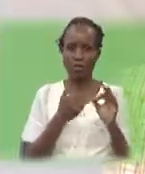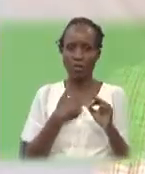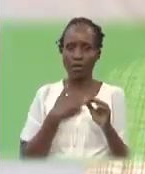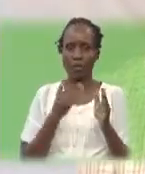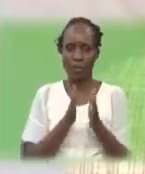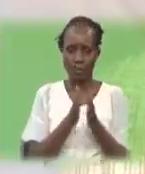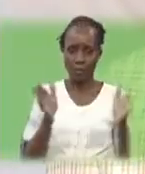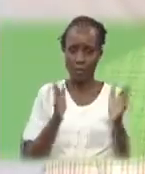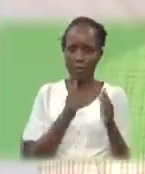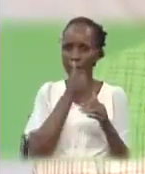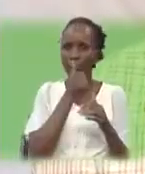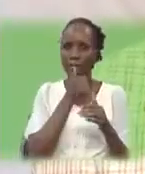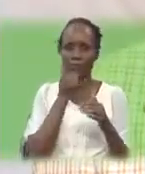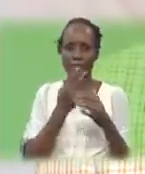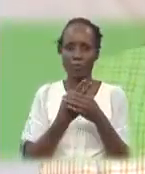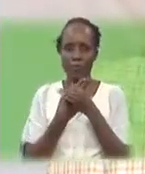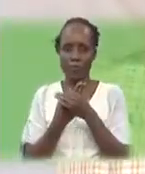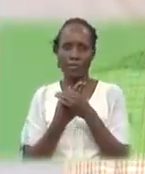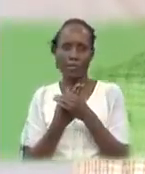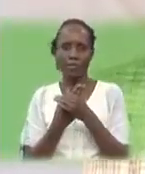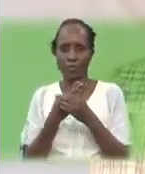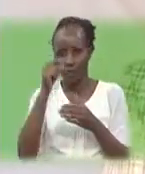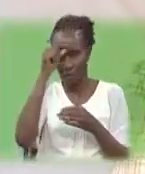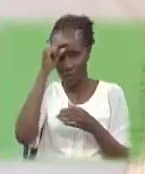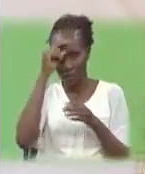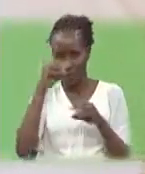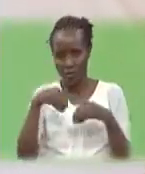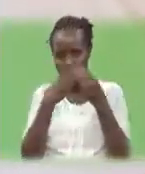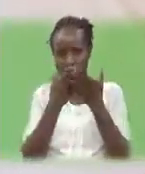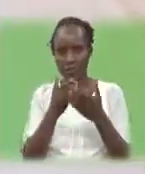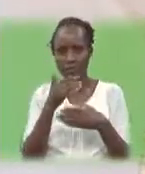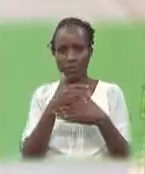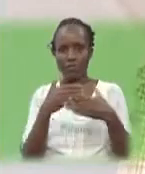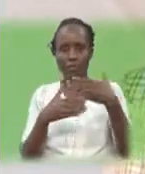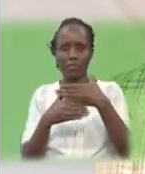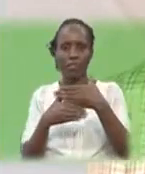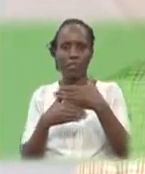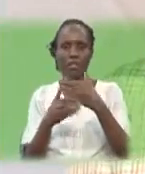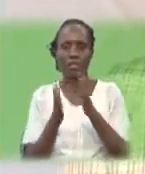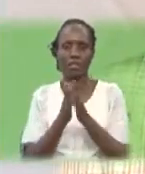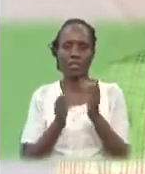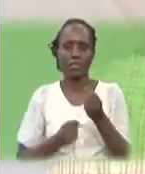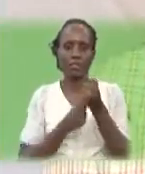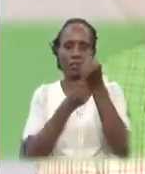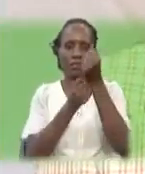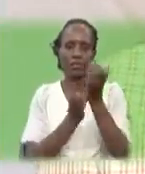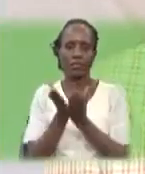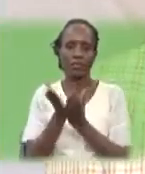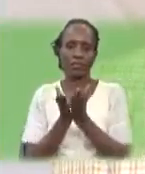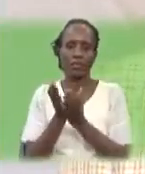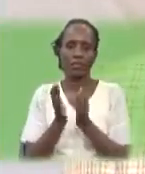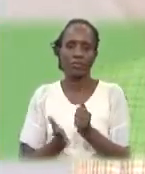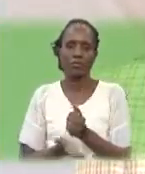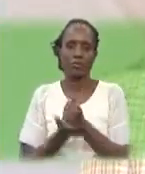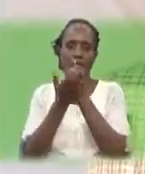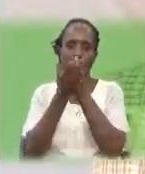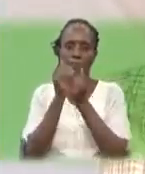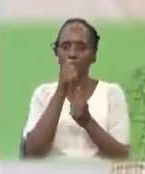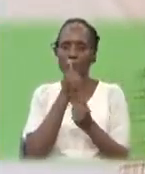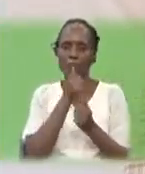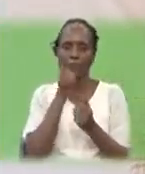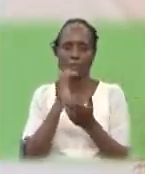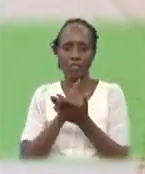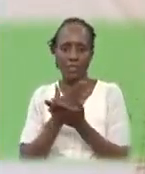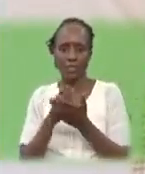a public-private partnership where the government will provide the infrastructure investments and support services to enable the private sector